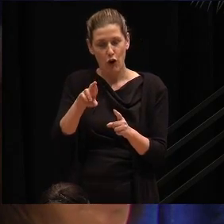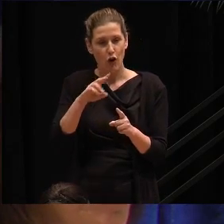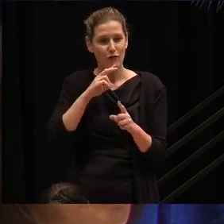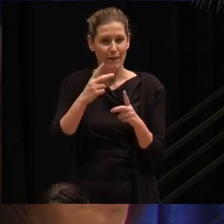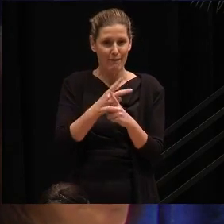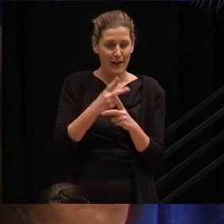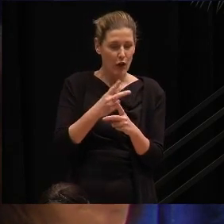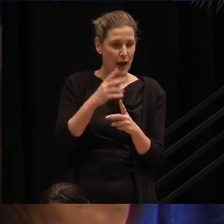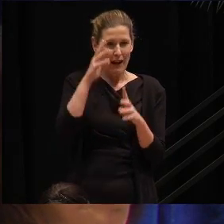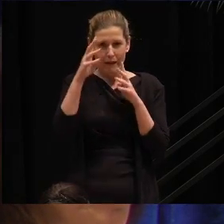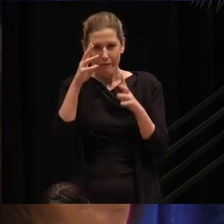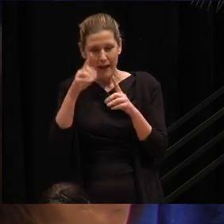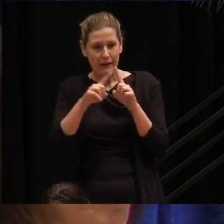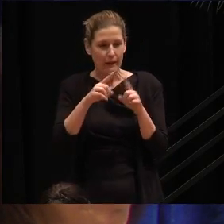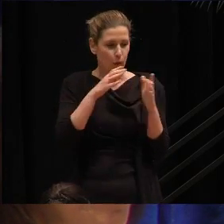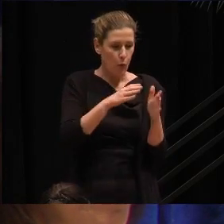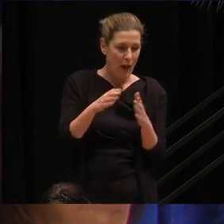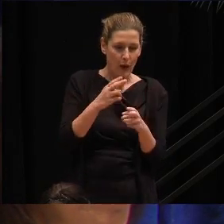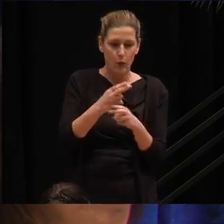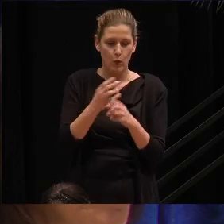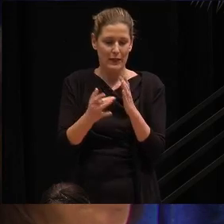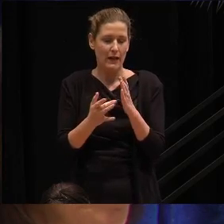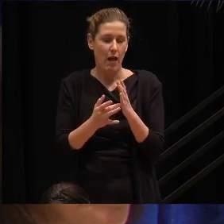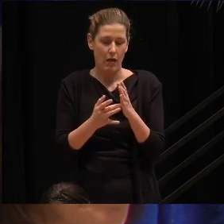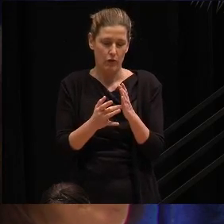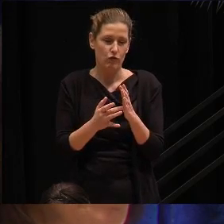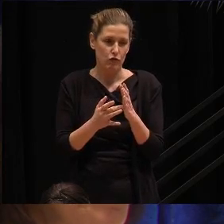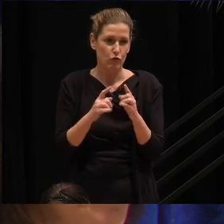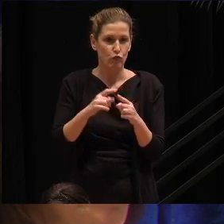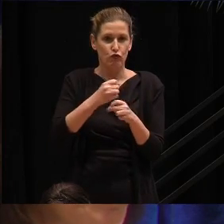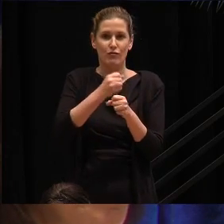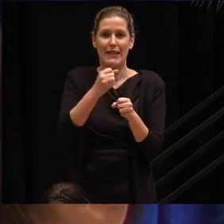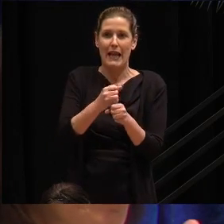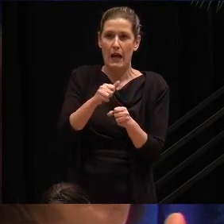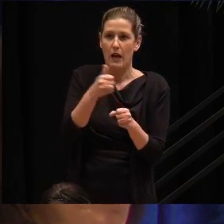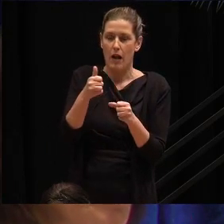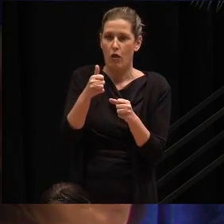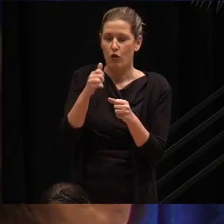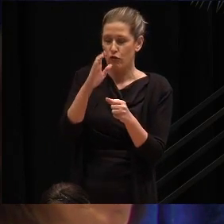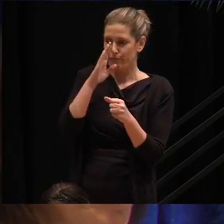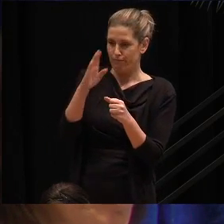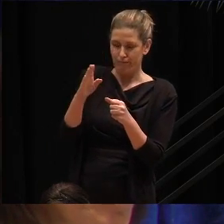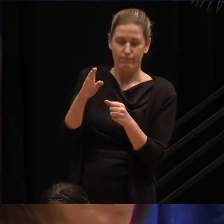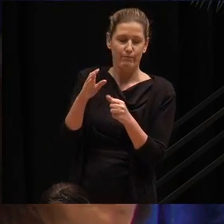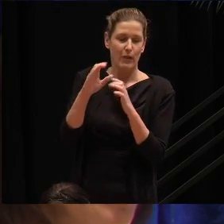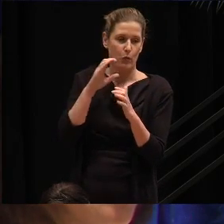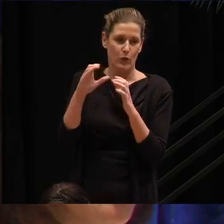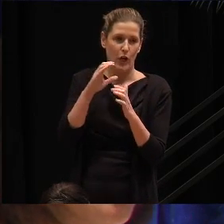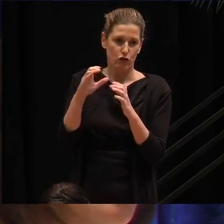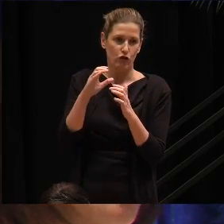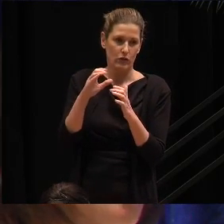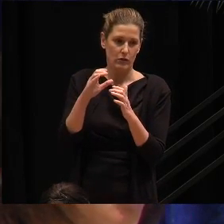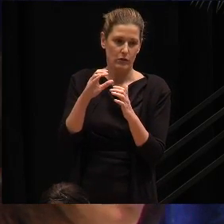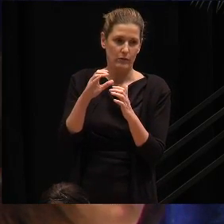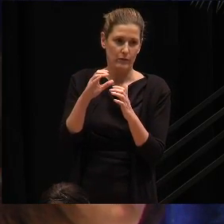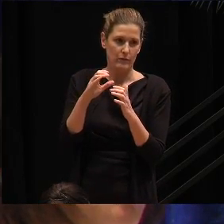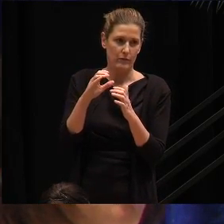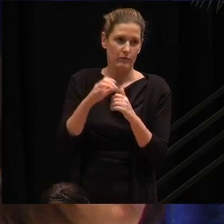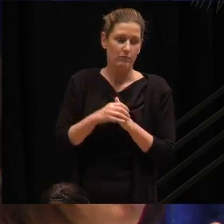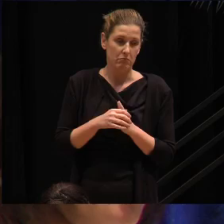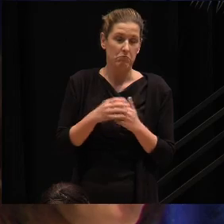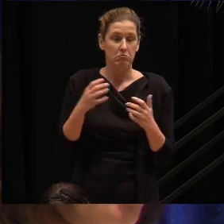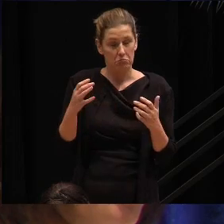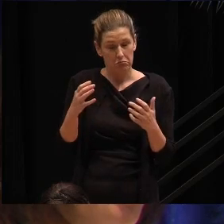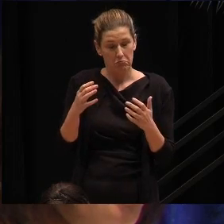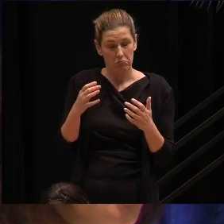innovate, to adapt to the technology that already exists, to create another unmediated link. I think that's, so in